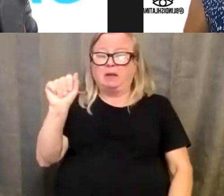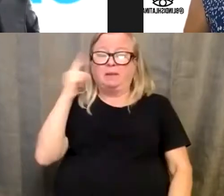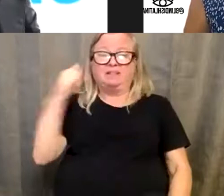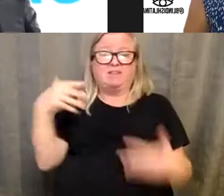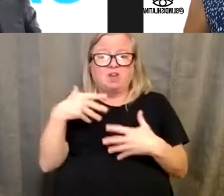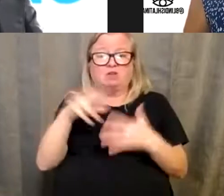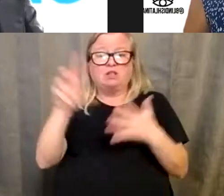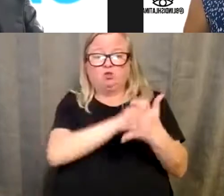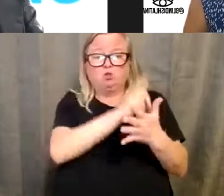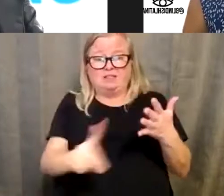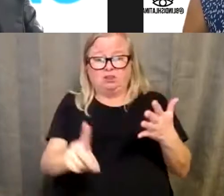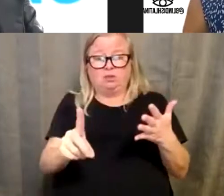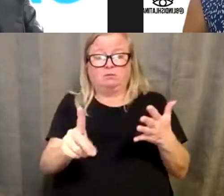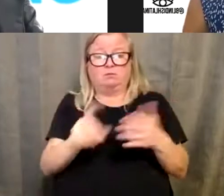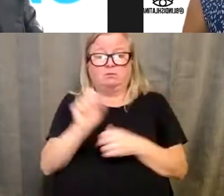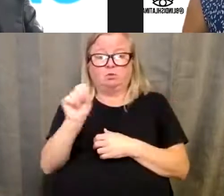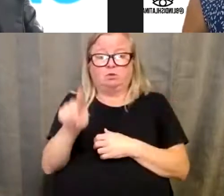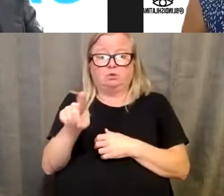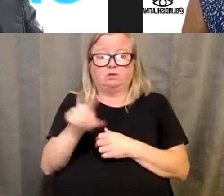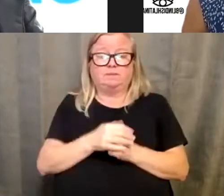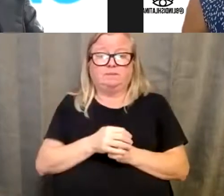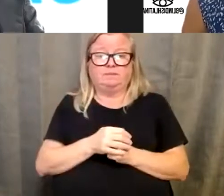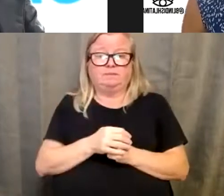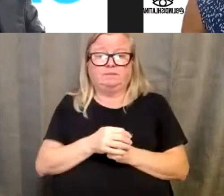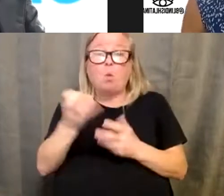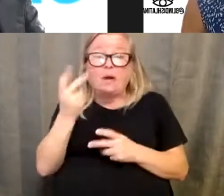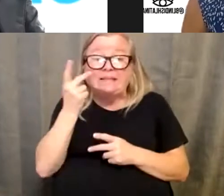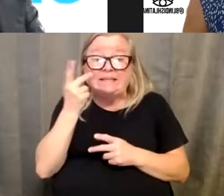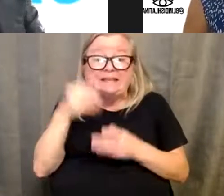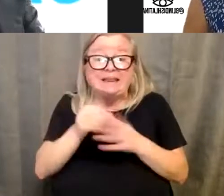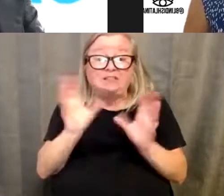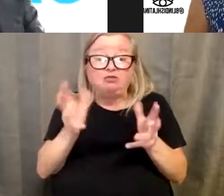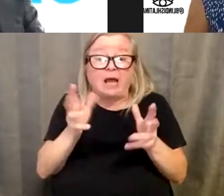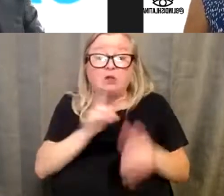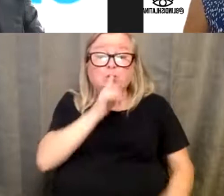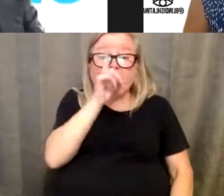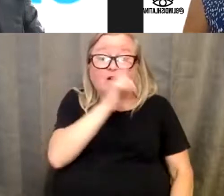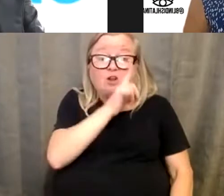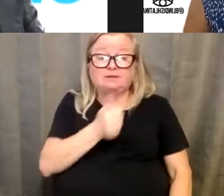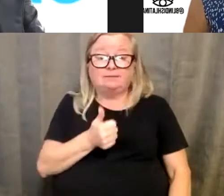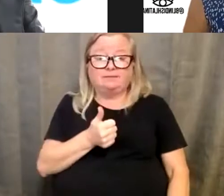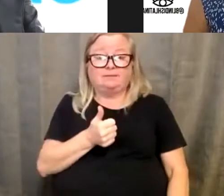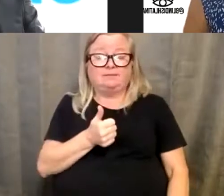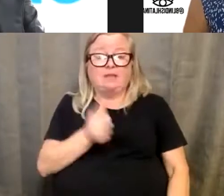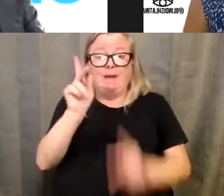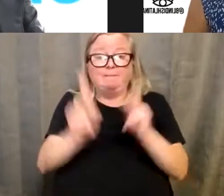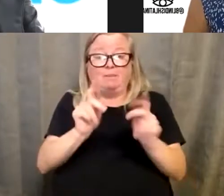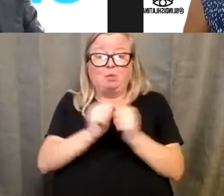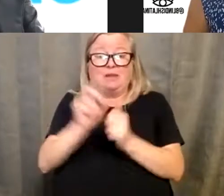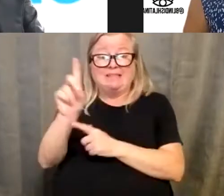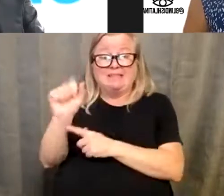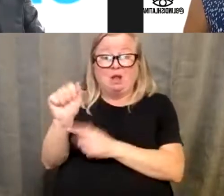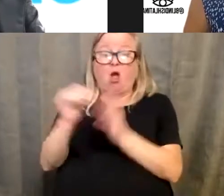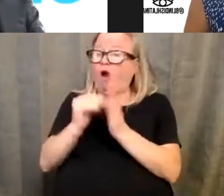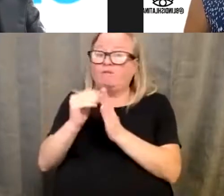of discrimination. So I want to see in the chat, true or false. People with disabilities often